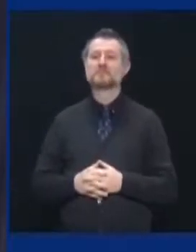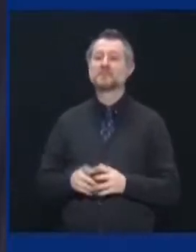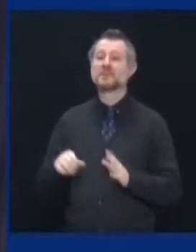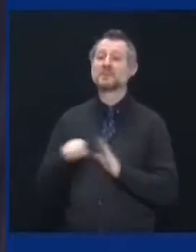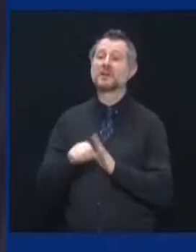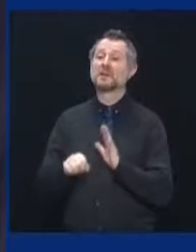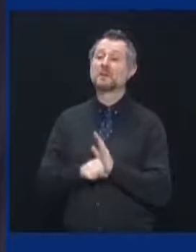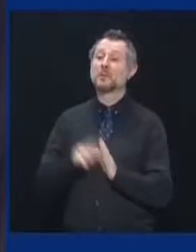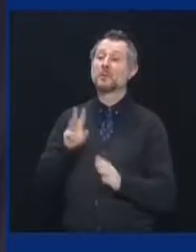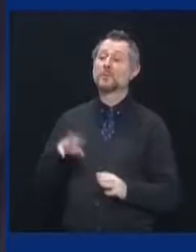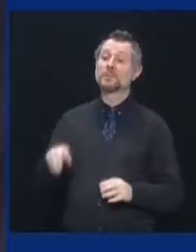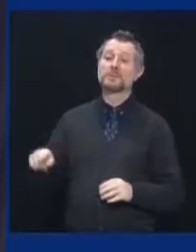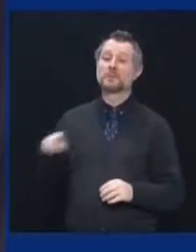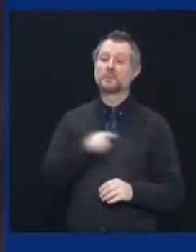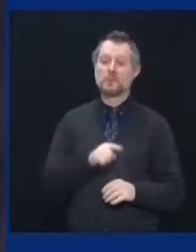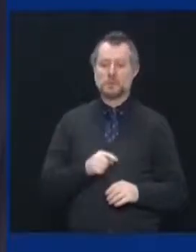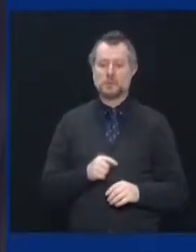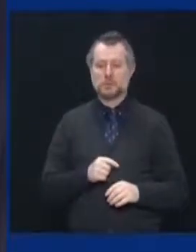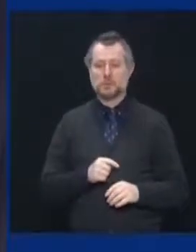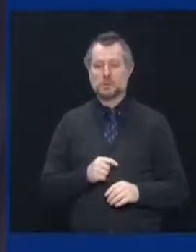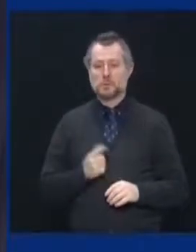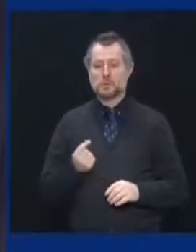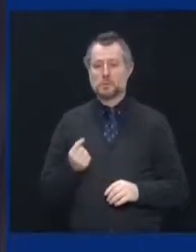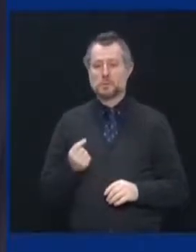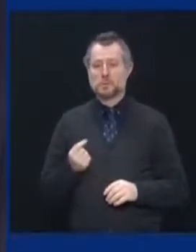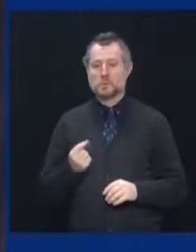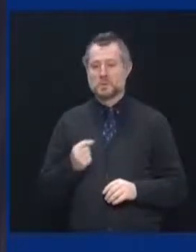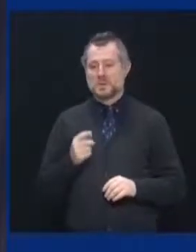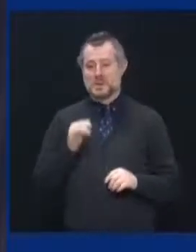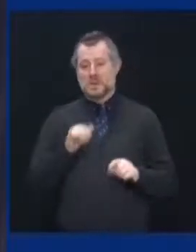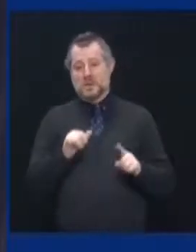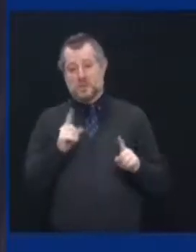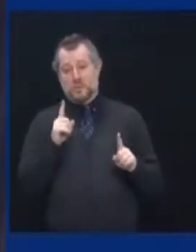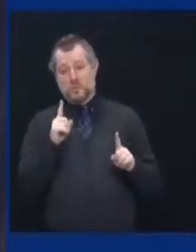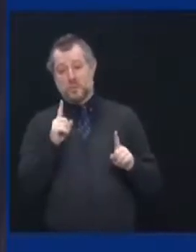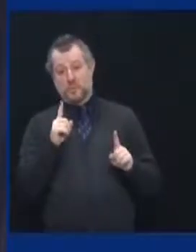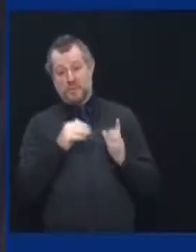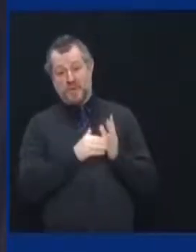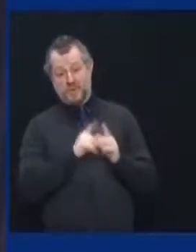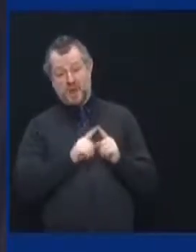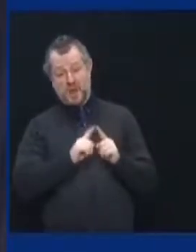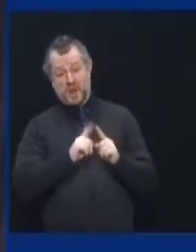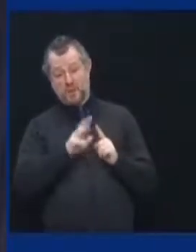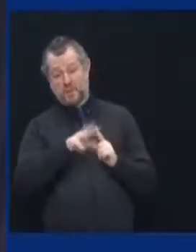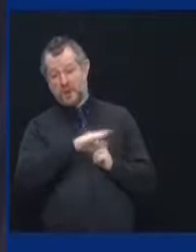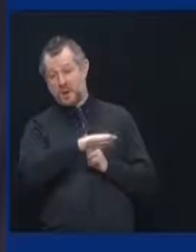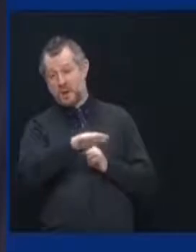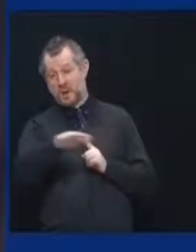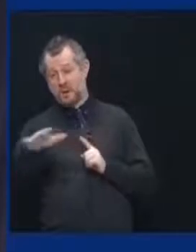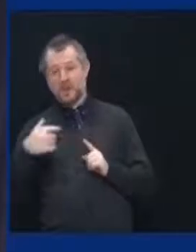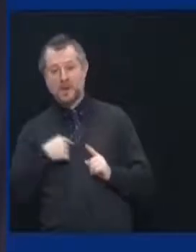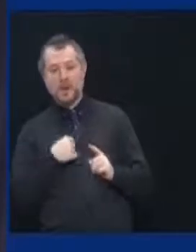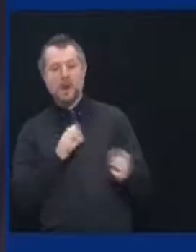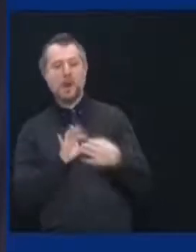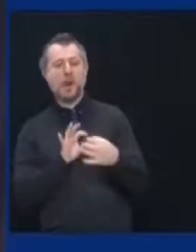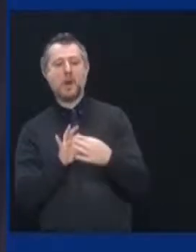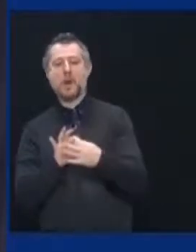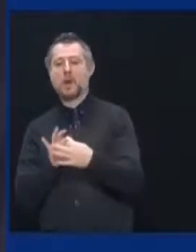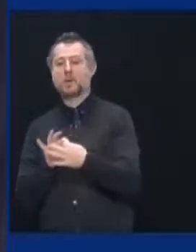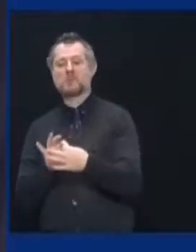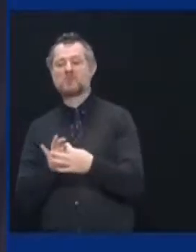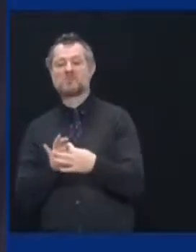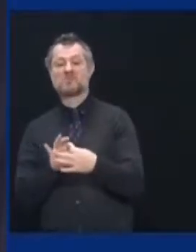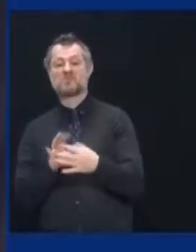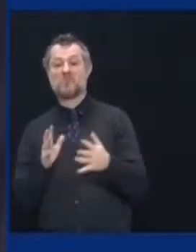only a collector. Of those 1,000, state doesn't really operate any. We're starting some mass